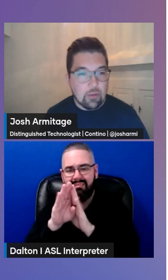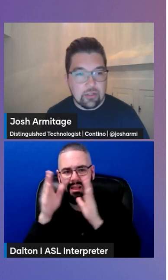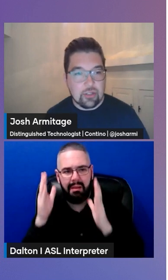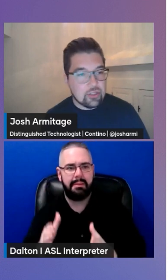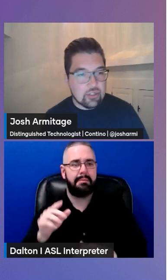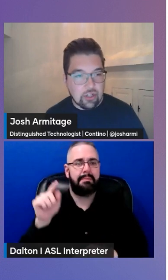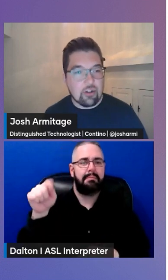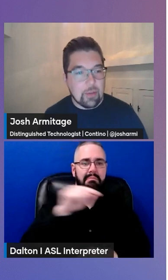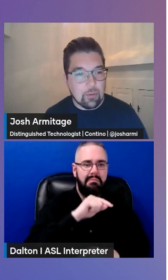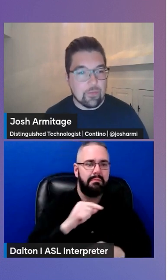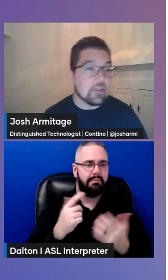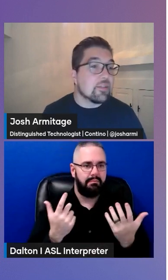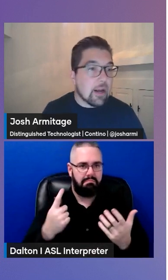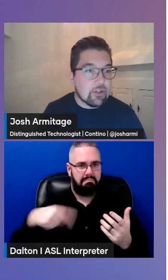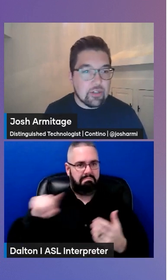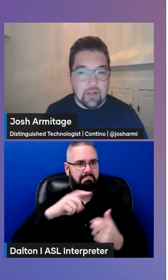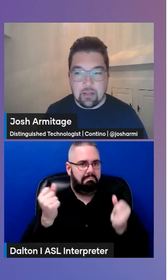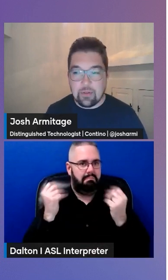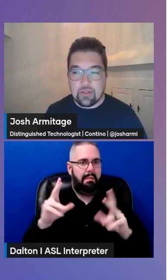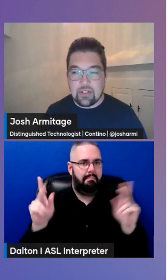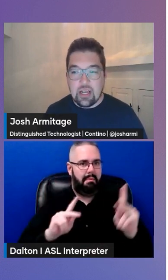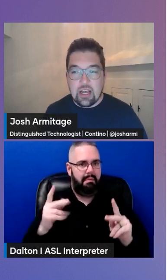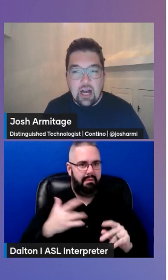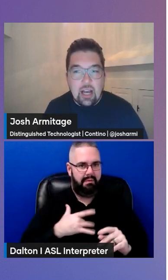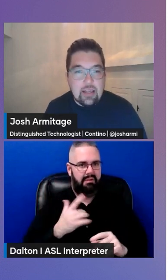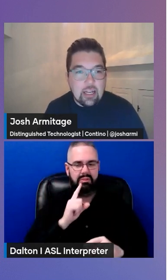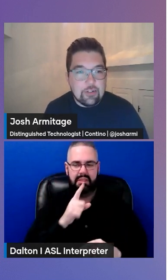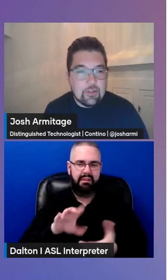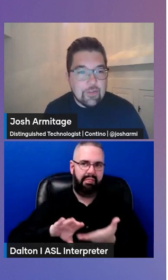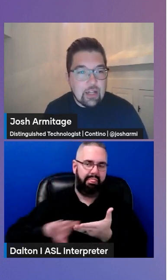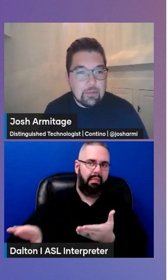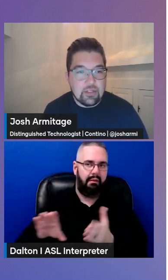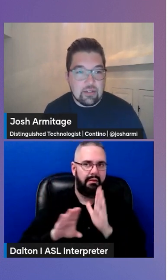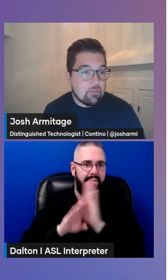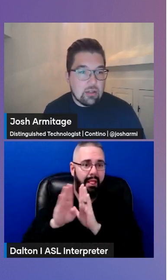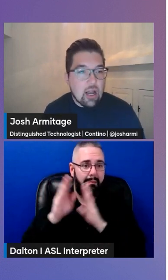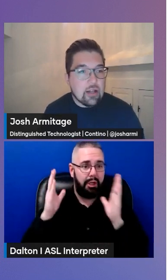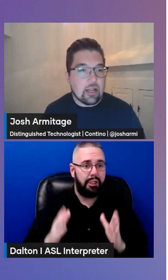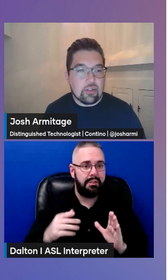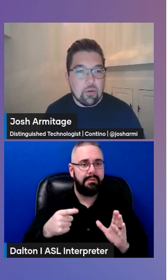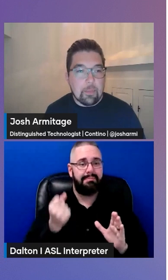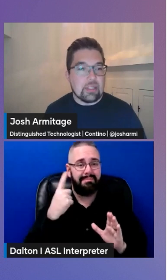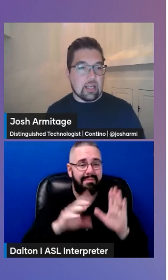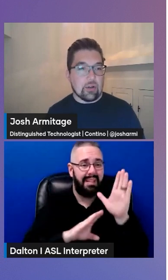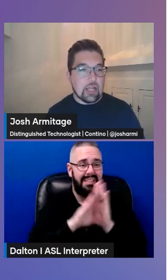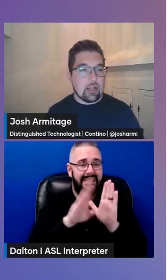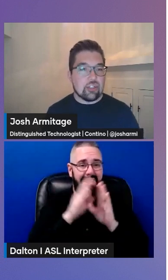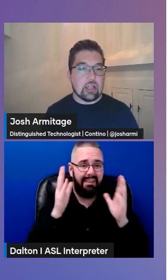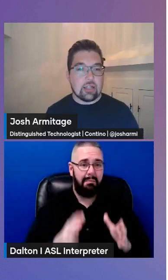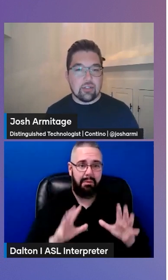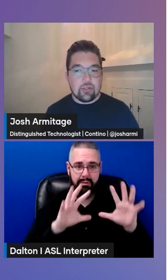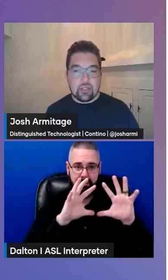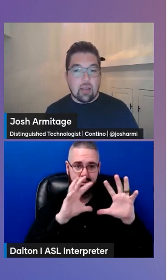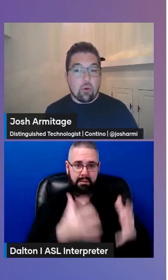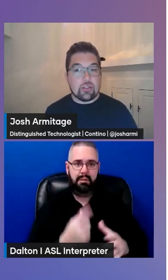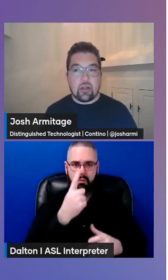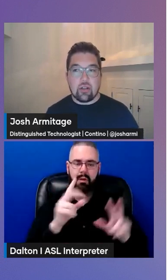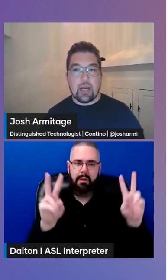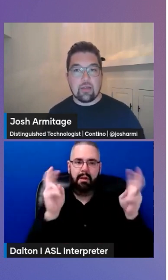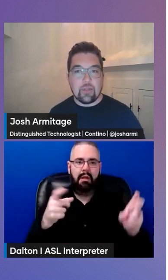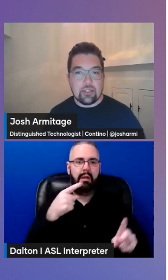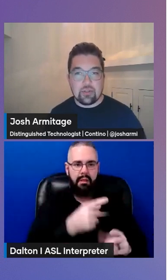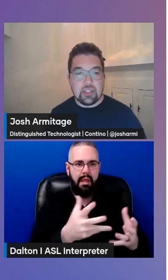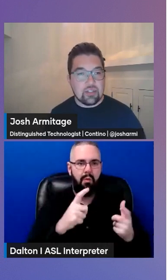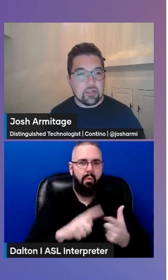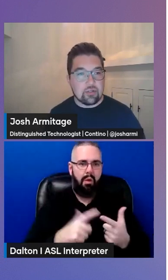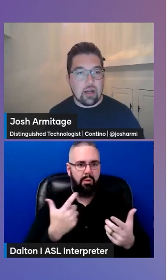as much as security people often disparage developers, I think as developers, as lightning is one particular analogy I like to use. They want to go the path